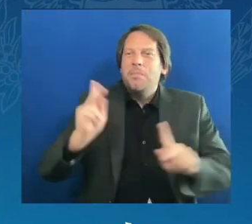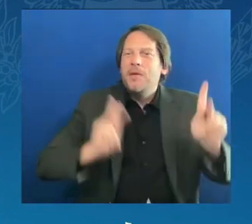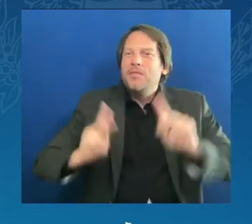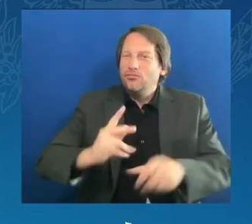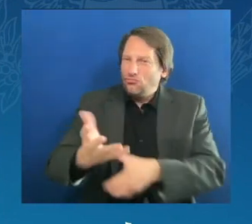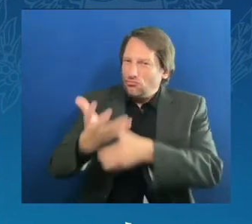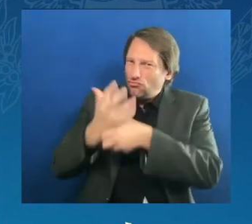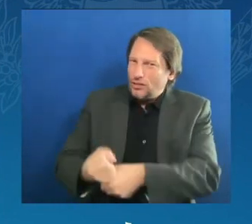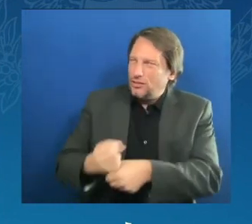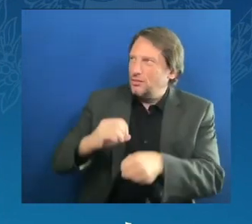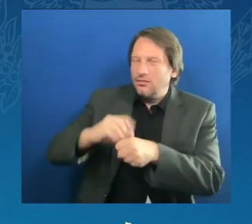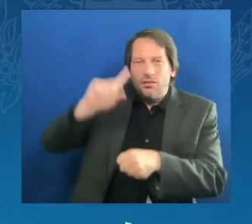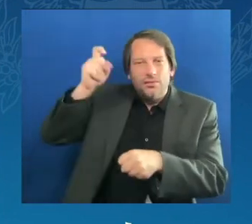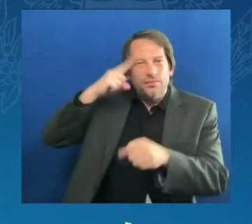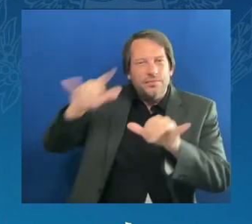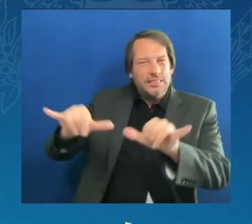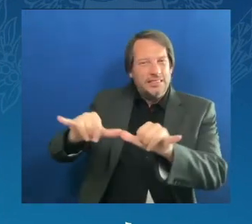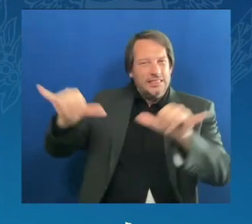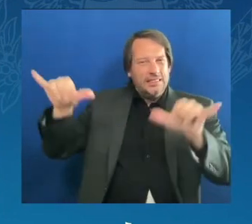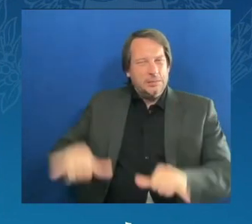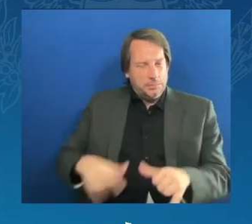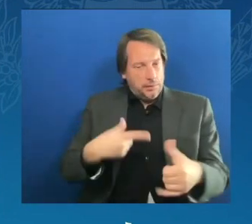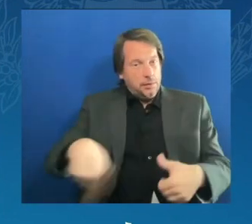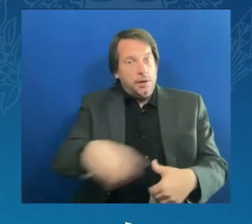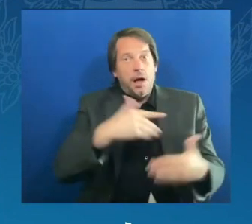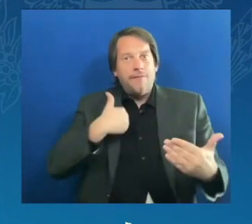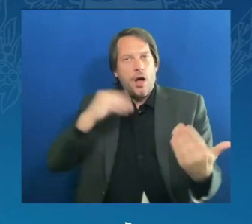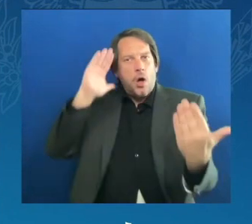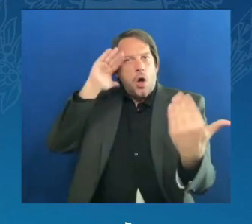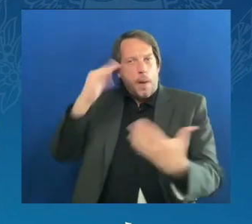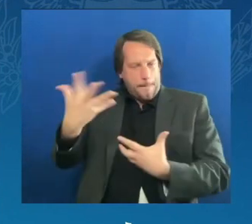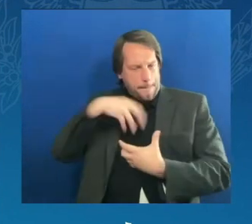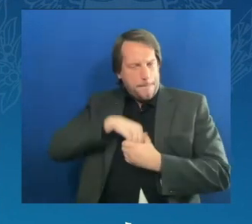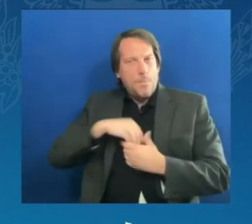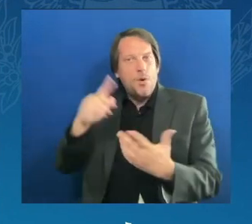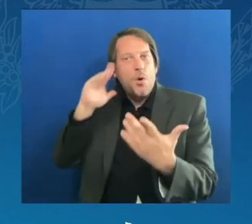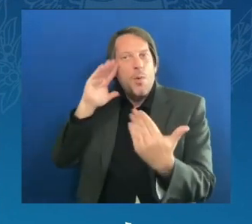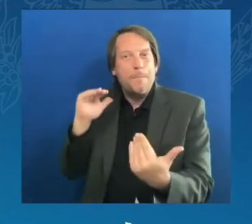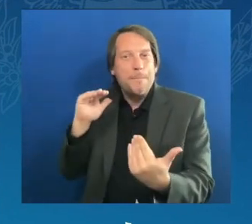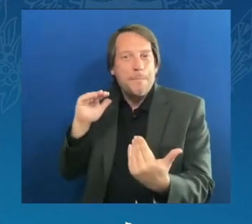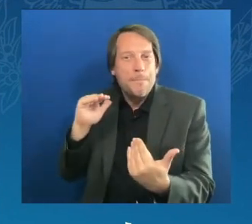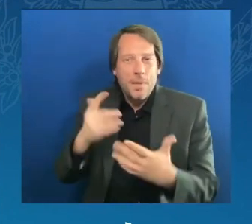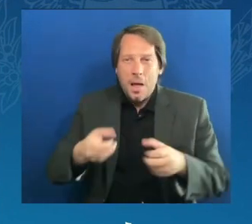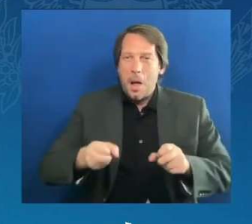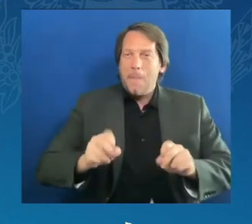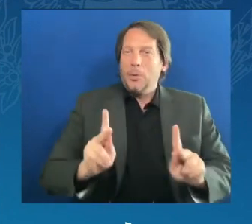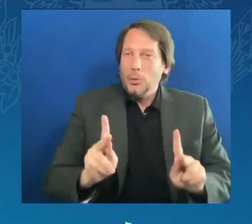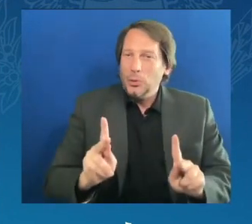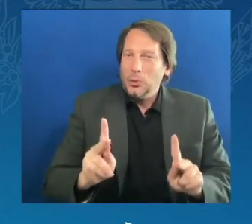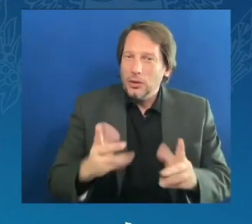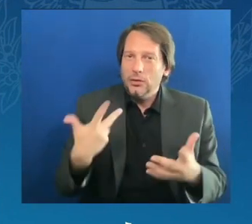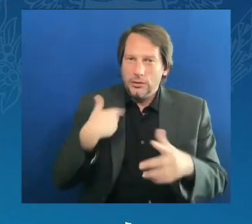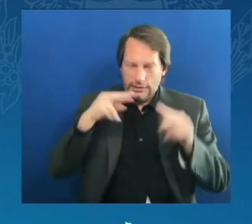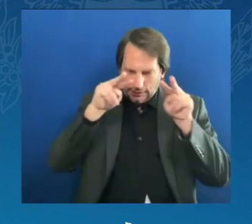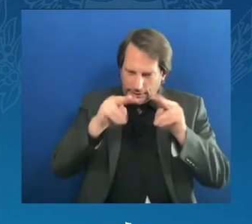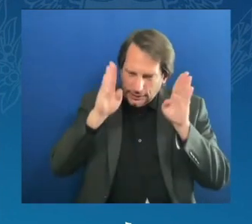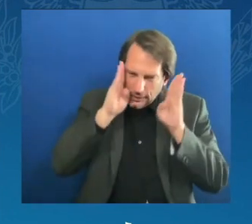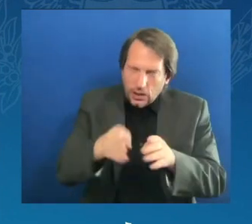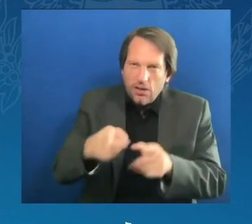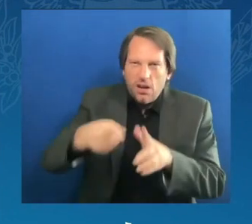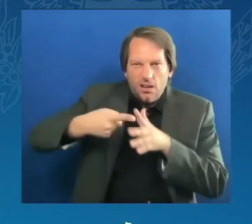represents long-term development efforts. The problems, of course, did not occur overnight, and the solutions will not be